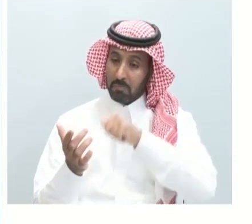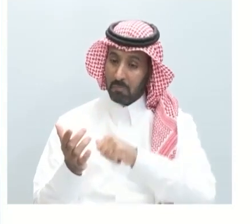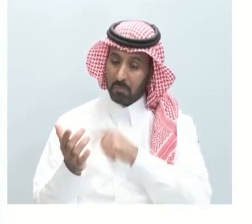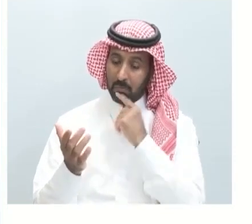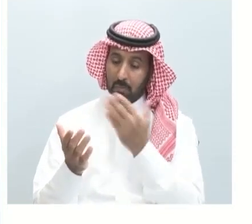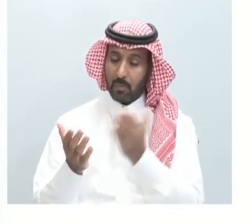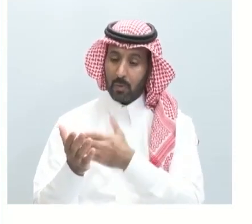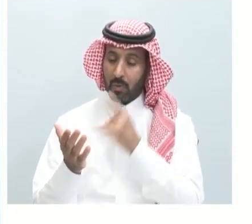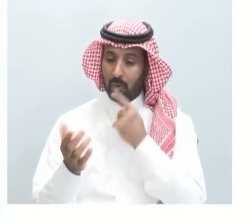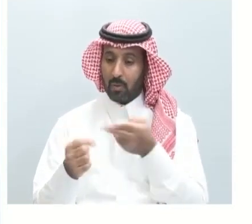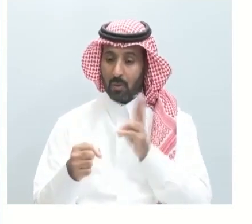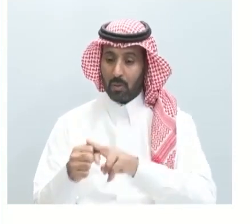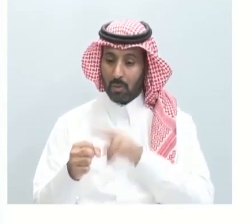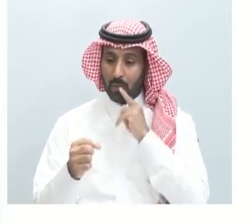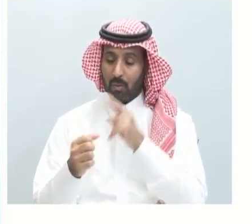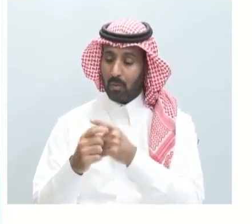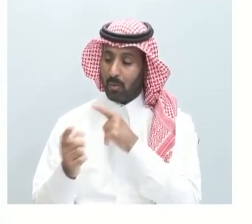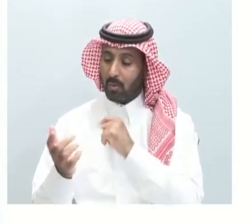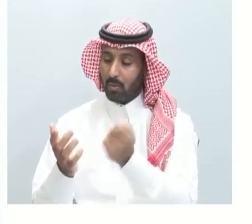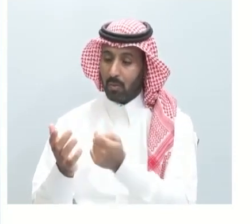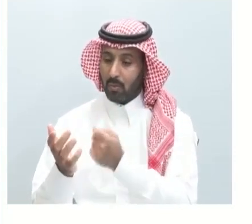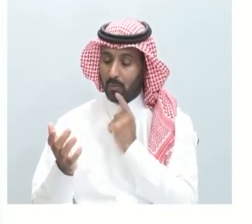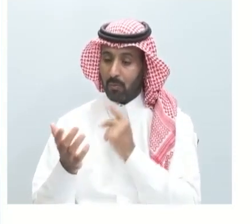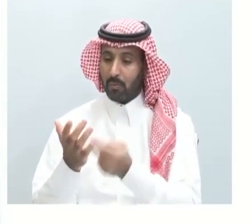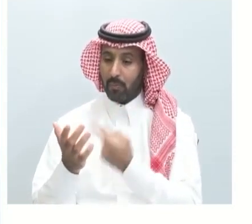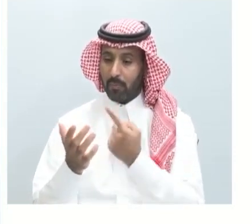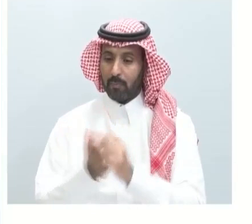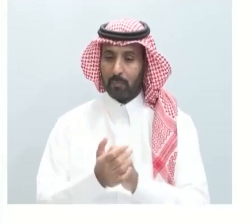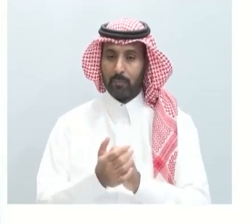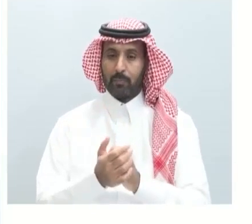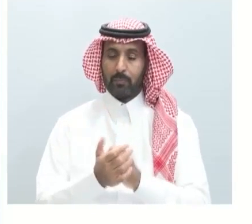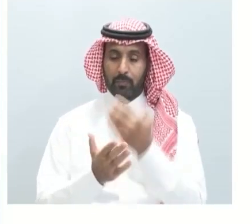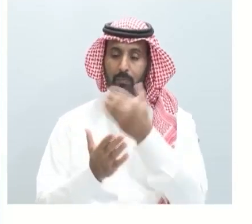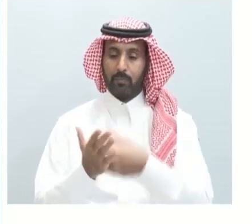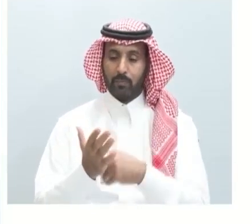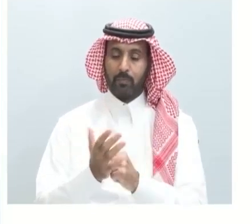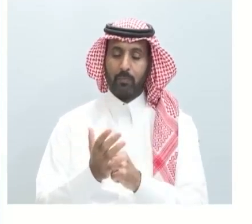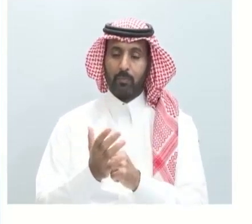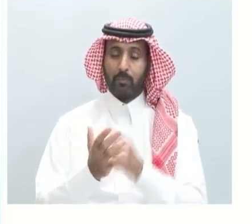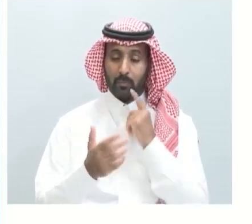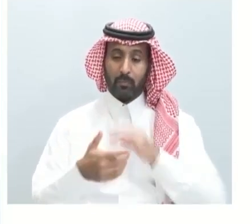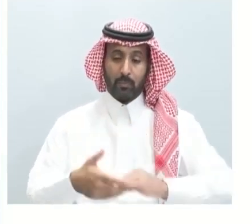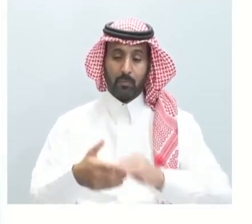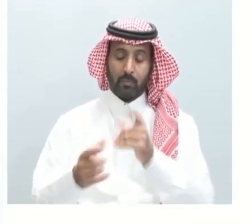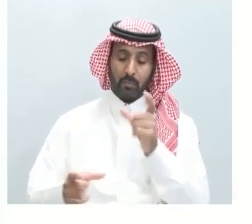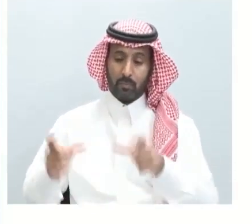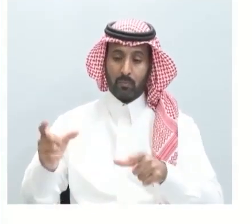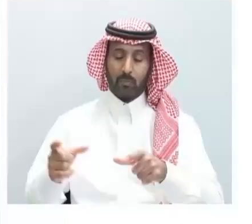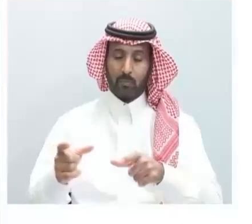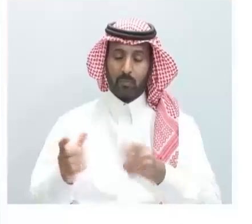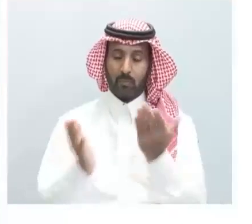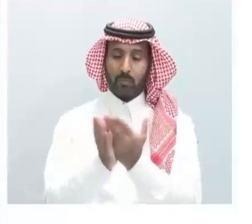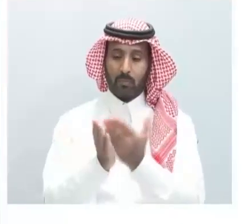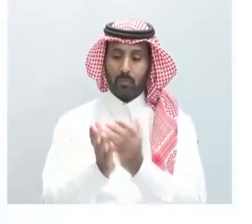draft use your partners comments and suggestions to revise your essay so you'll be helping each other in